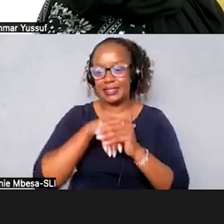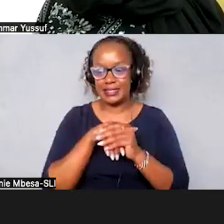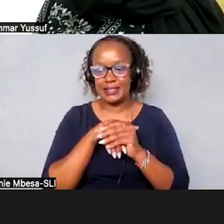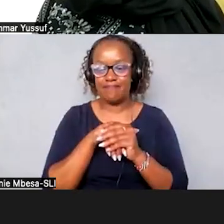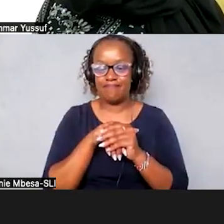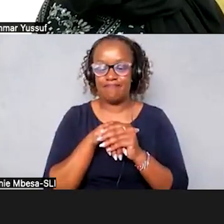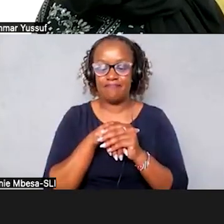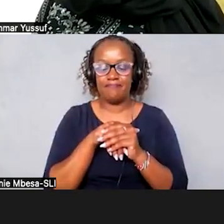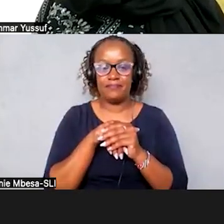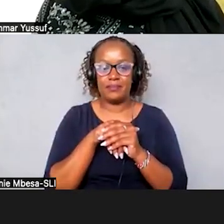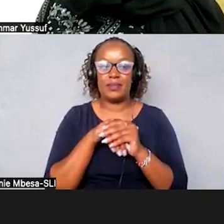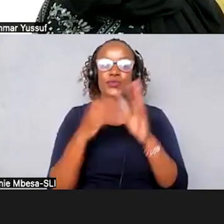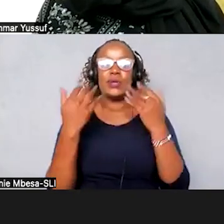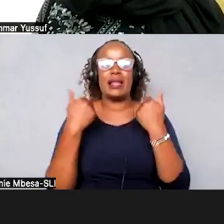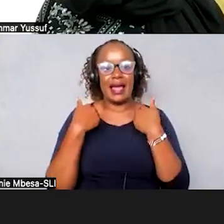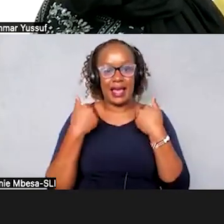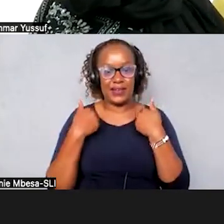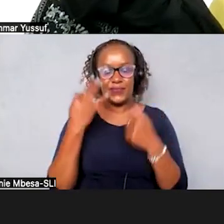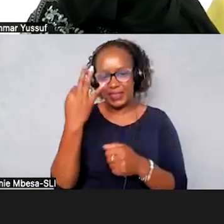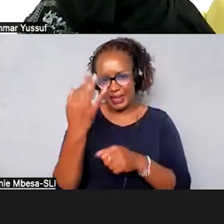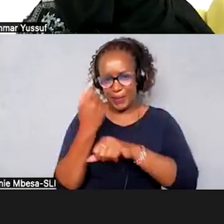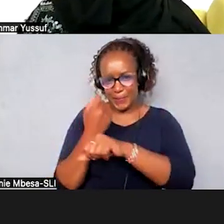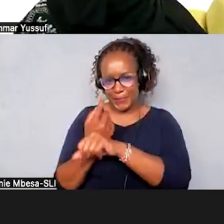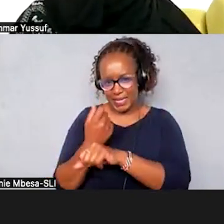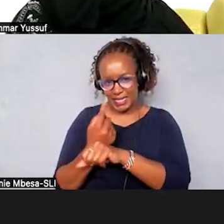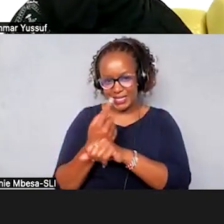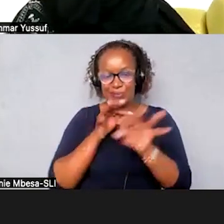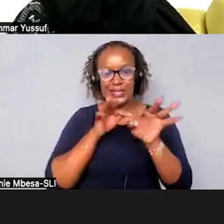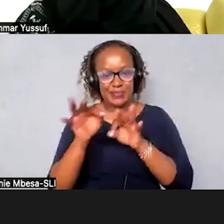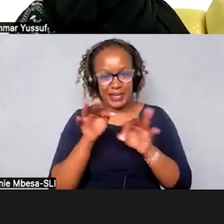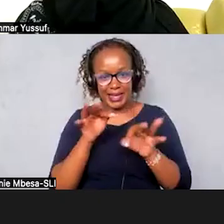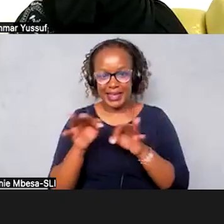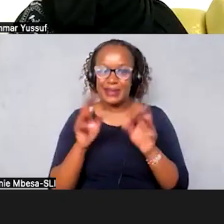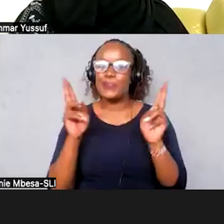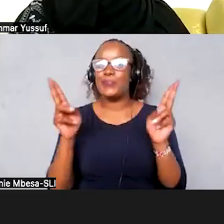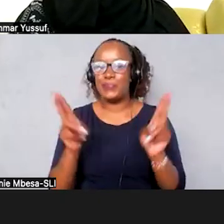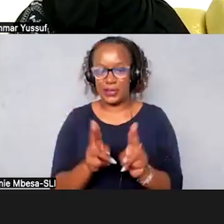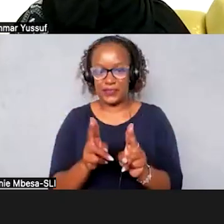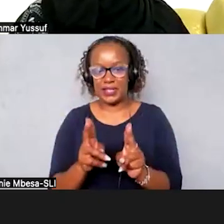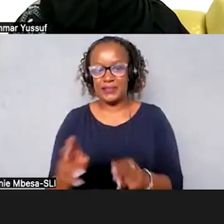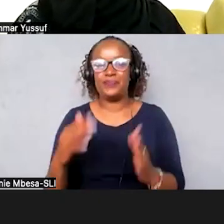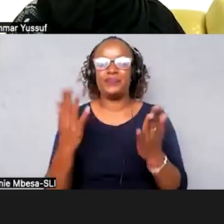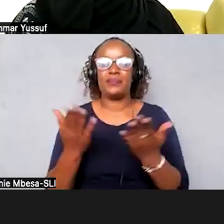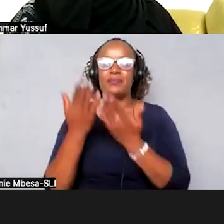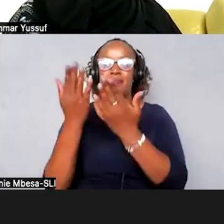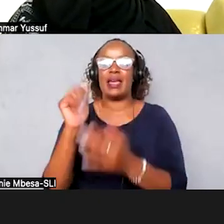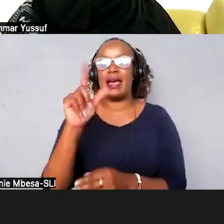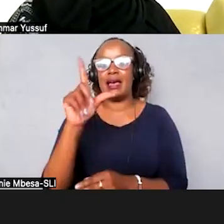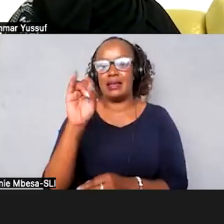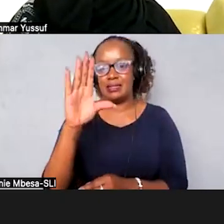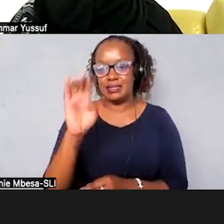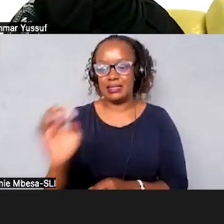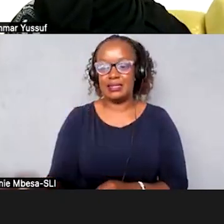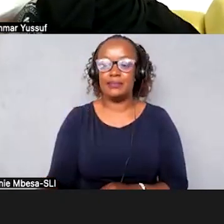2.5 to 3 minutes to just give us that brief overview. Over to you, Alice. Thank you so